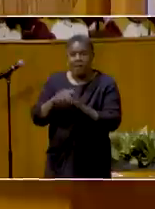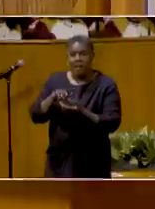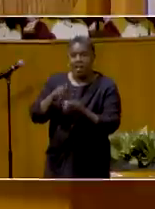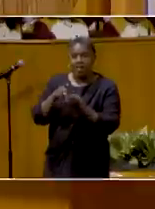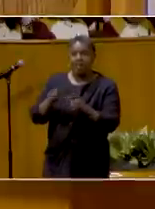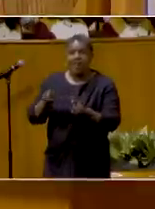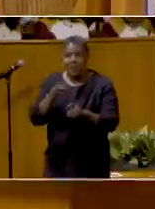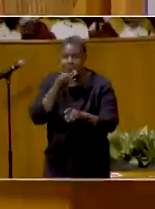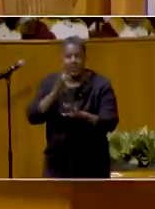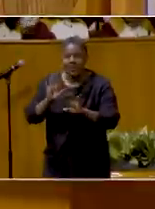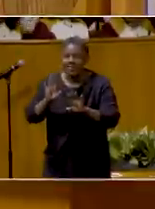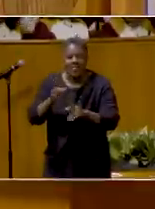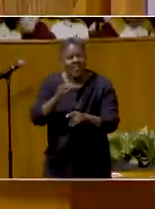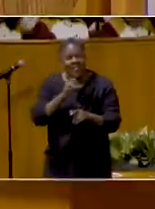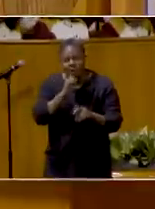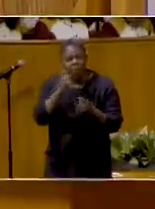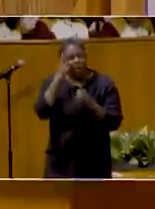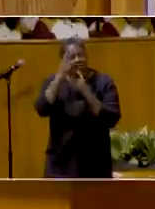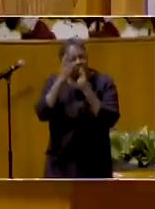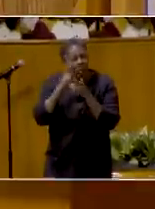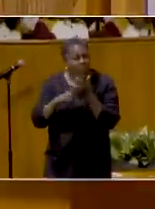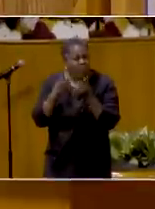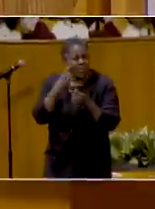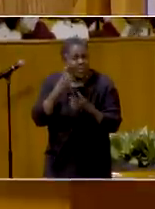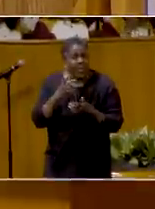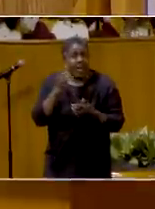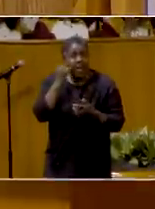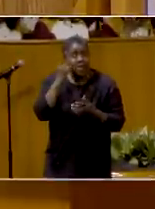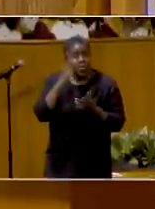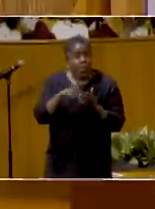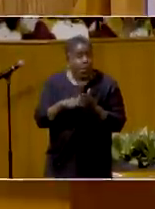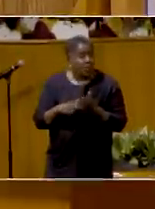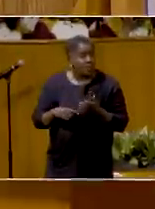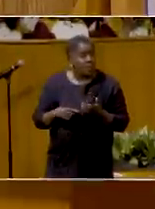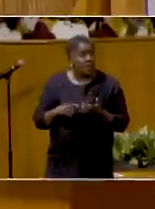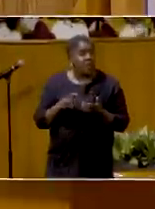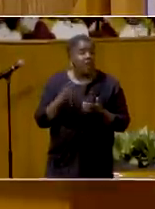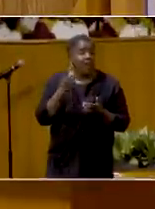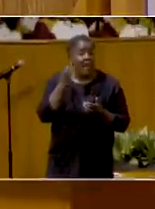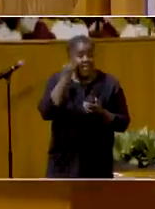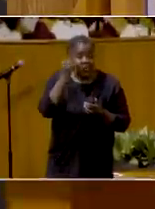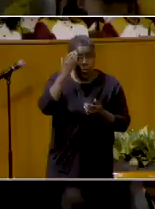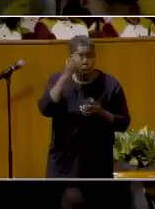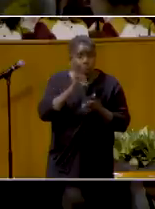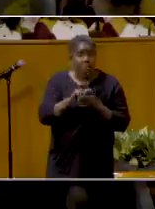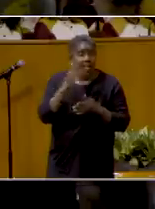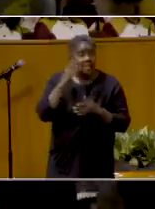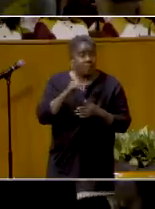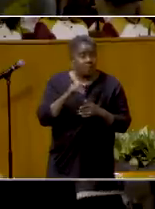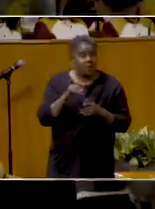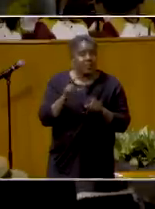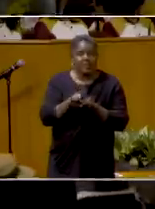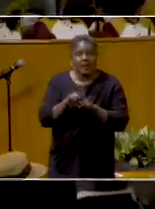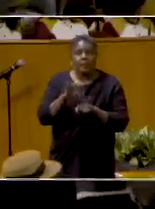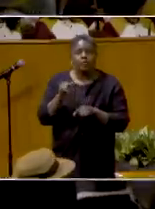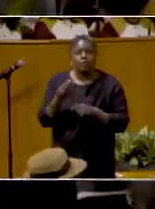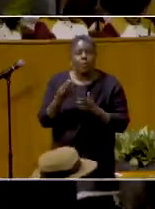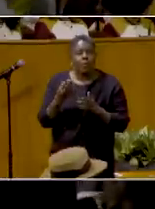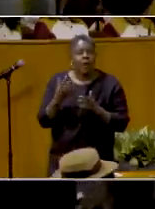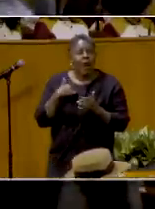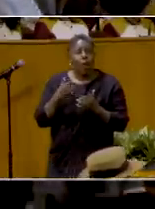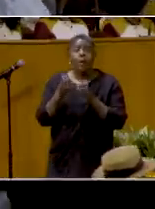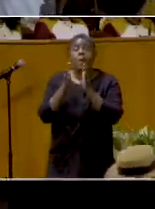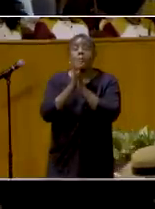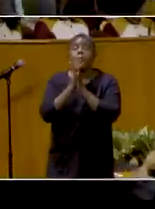Let people come. If you know what it's like to walk in Job's shoes, come on to the altar. Let's pray together. I want to pray with